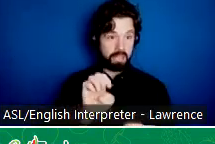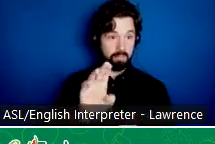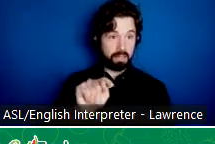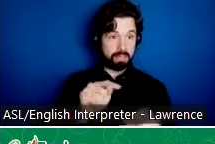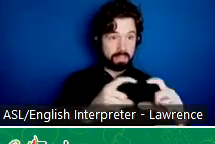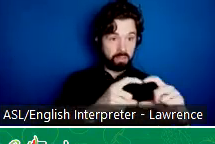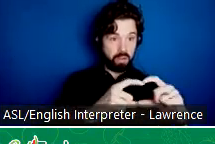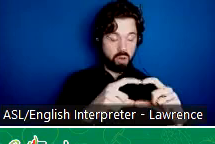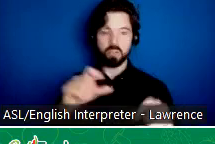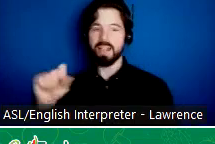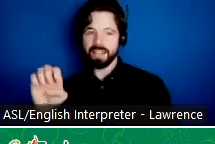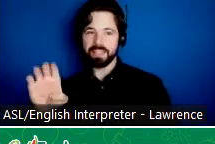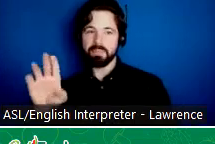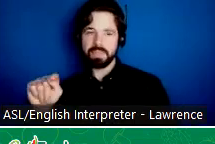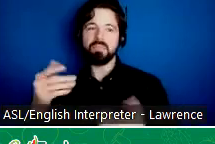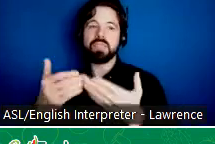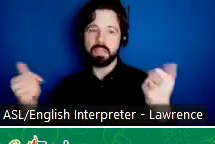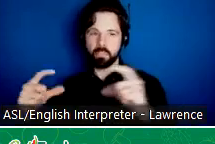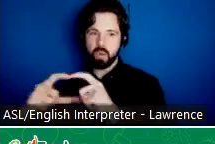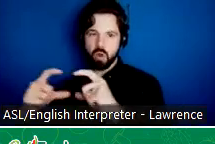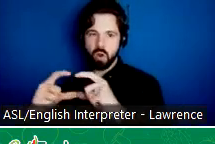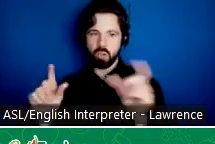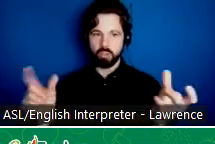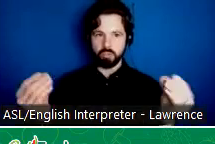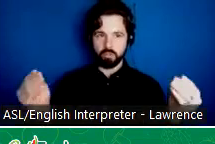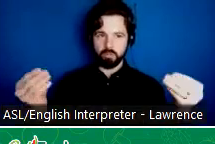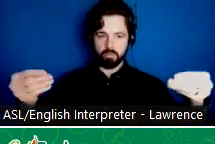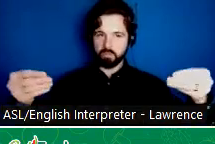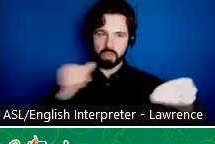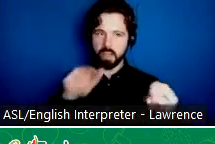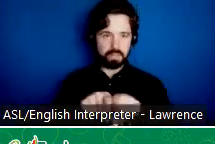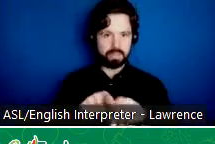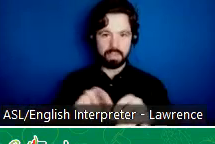separate summer EBT card. So they will not be on the same EBT card.